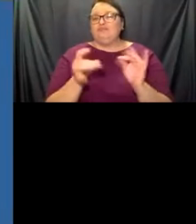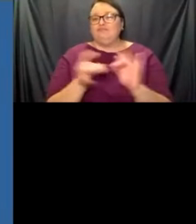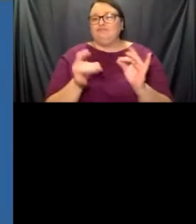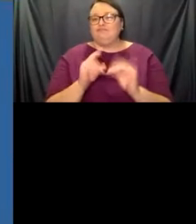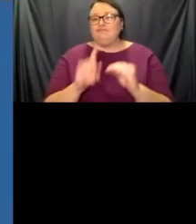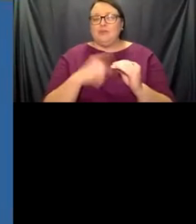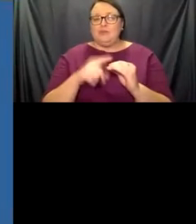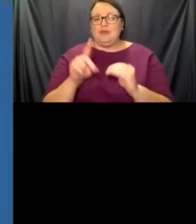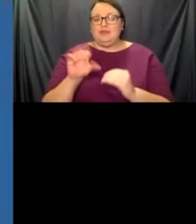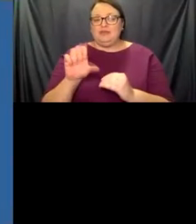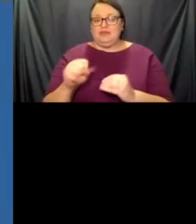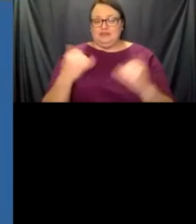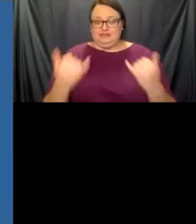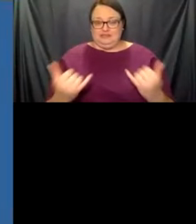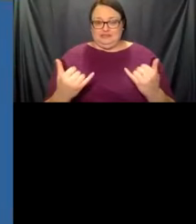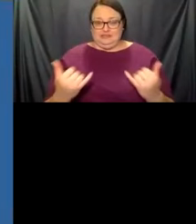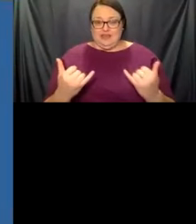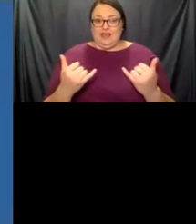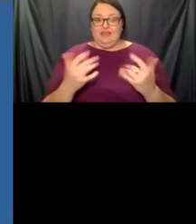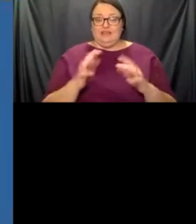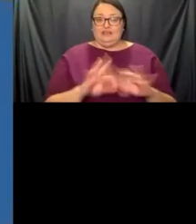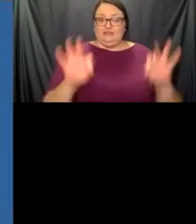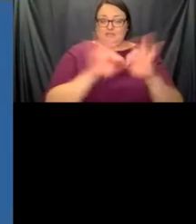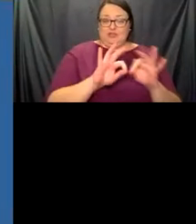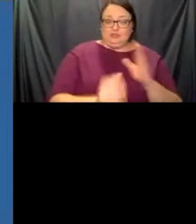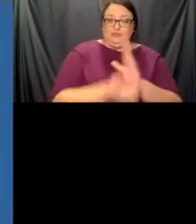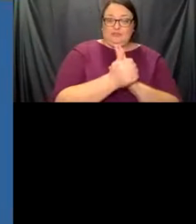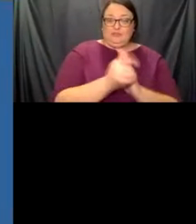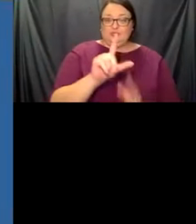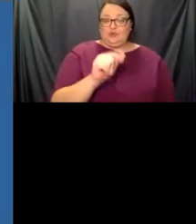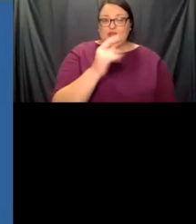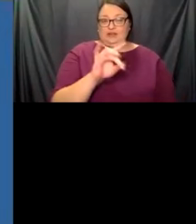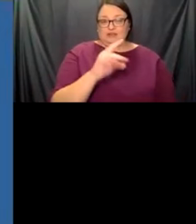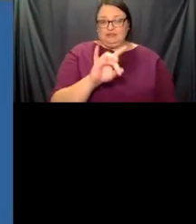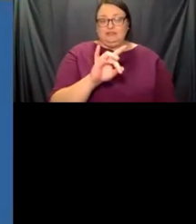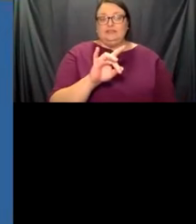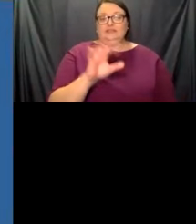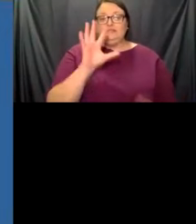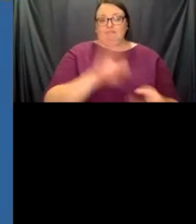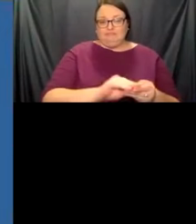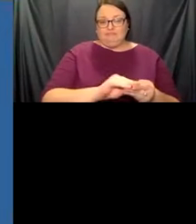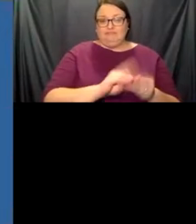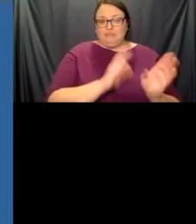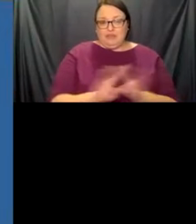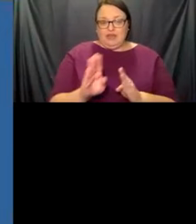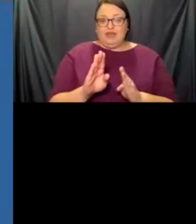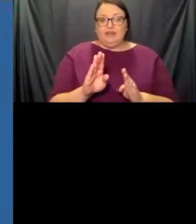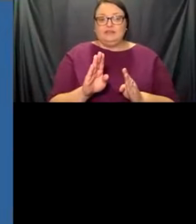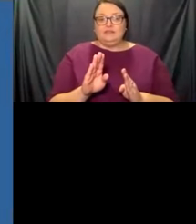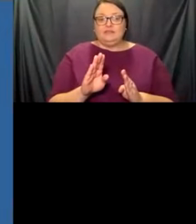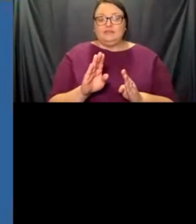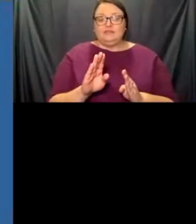Home. Hay varias maneras en que usted puede comentar sobre esta